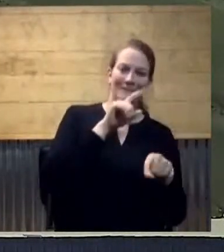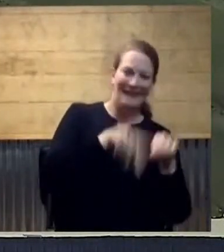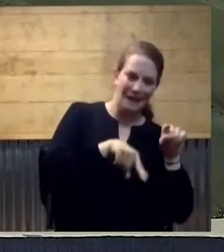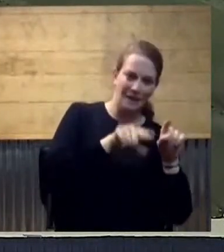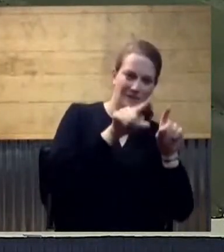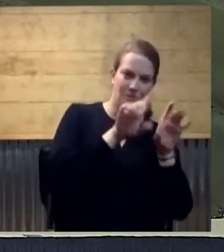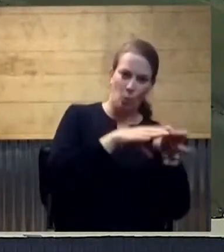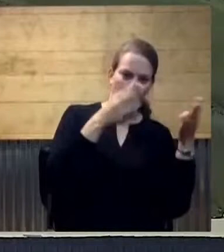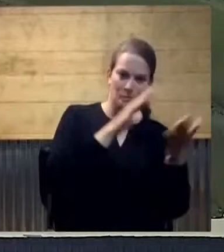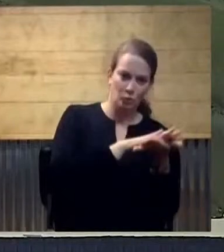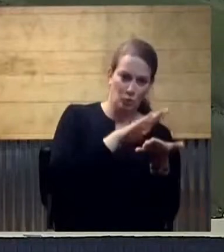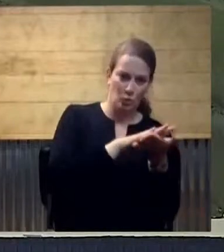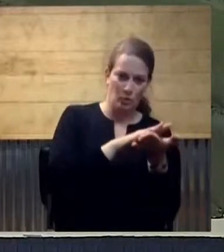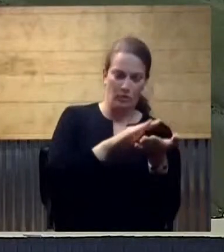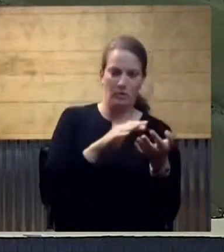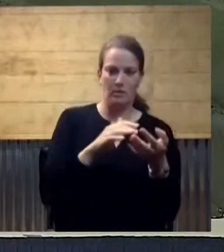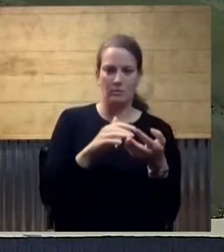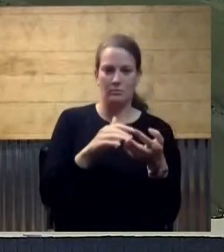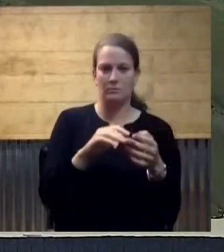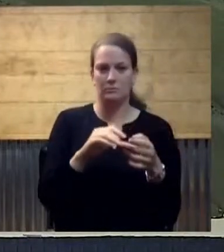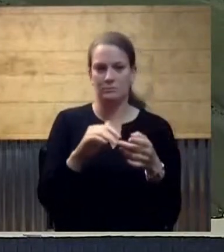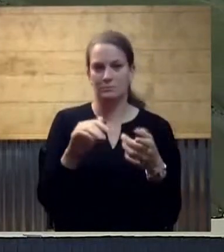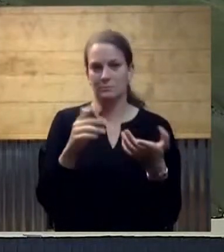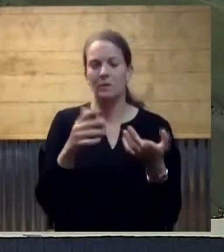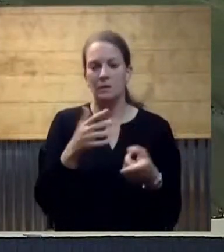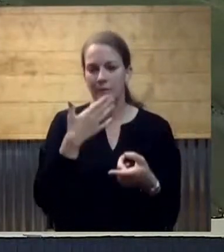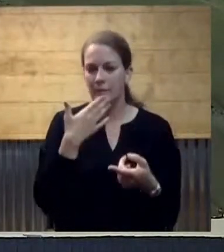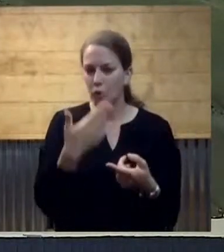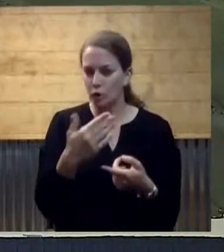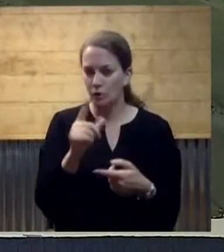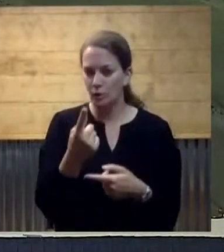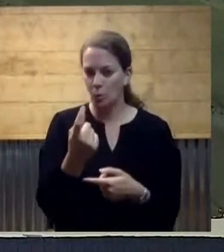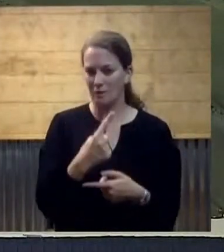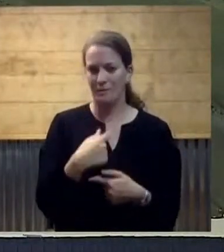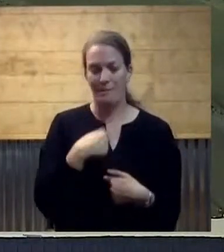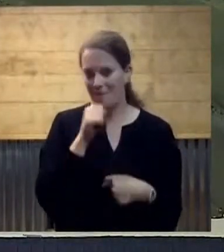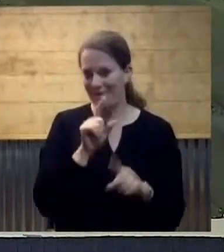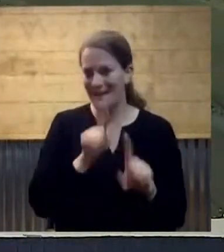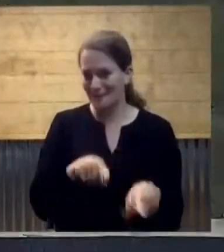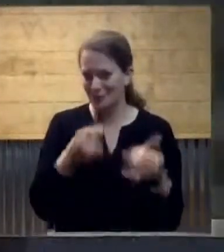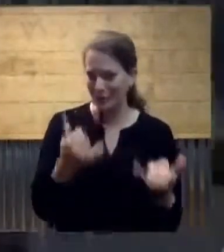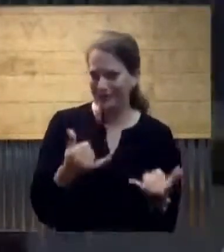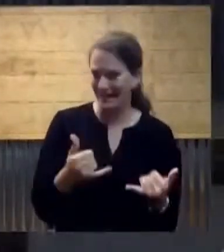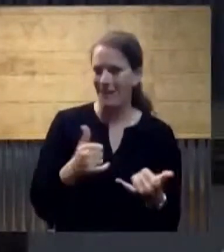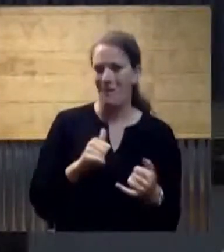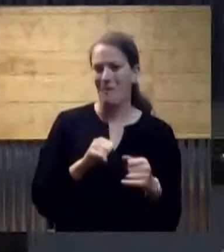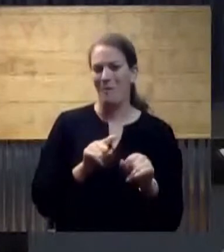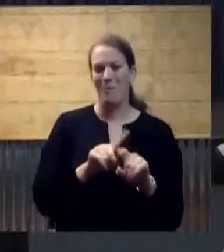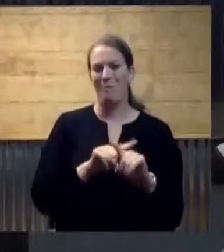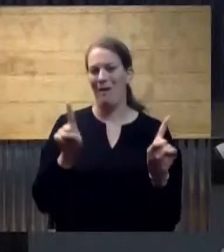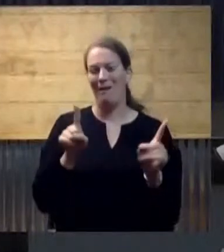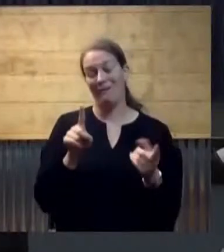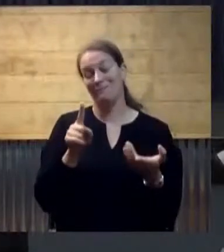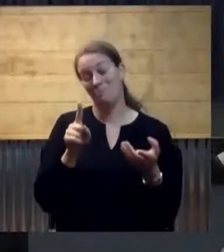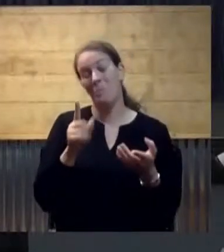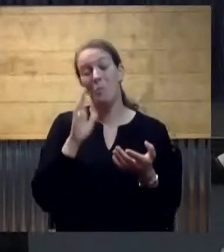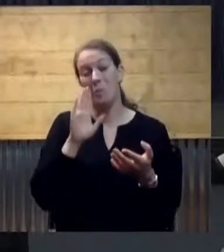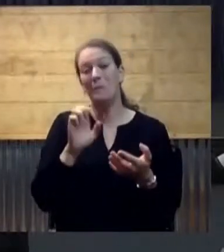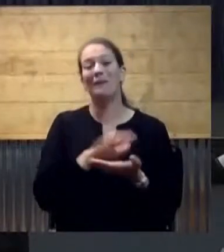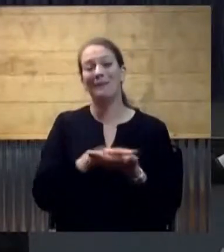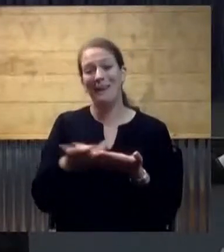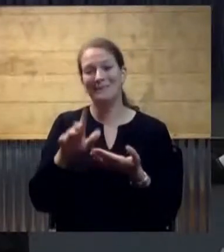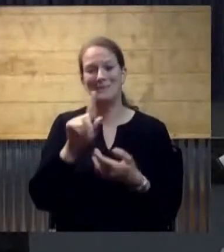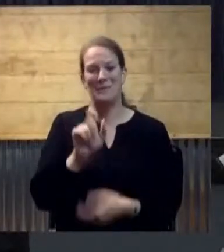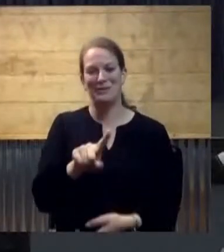That's a great question, and I'm going to duck it, but that would be a great question. My actual follow-up question, though, is, based